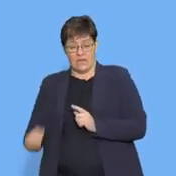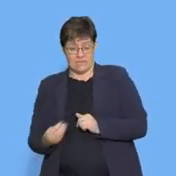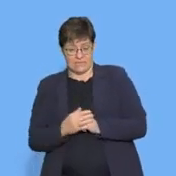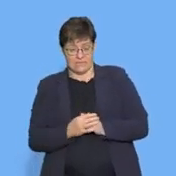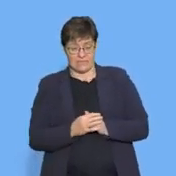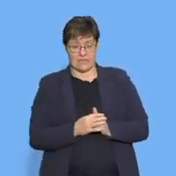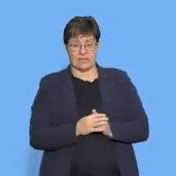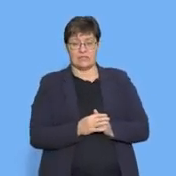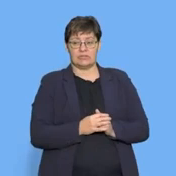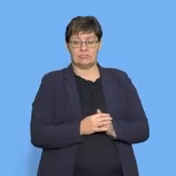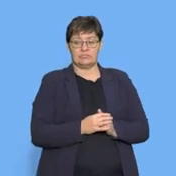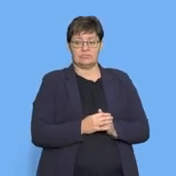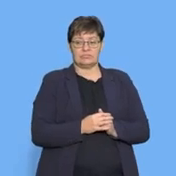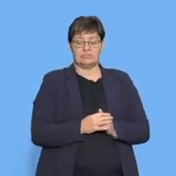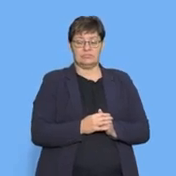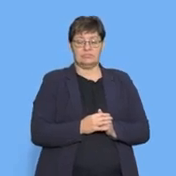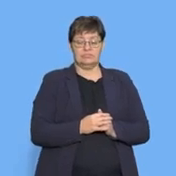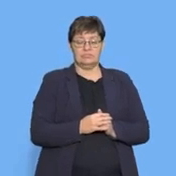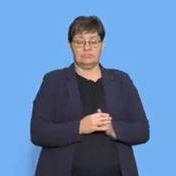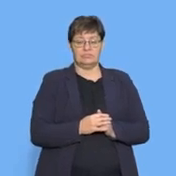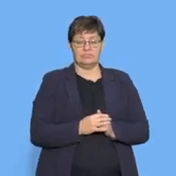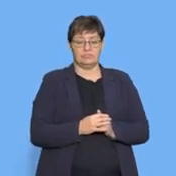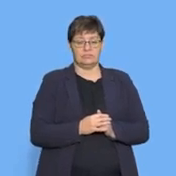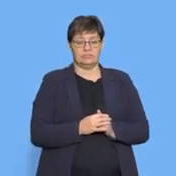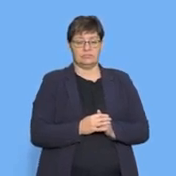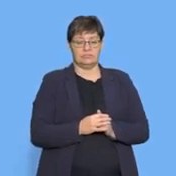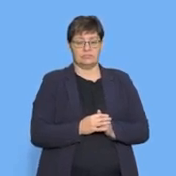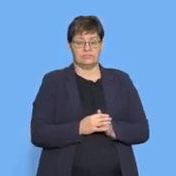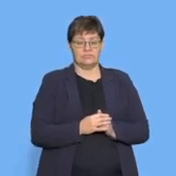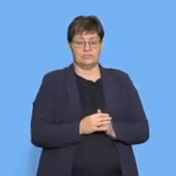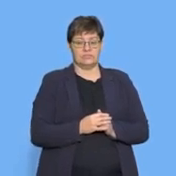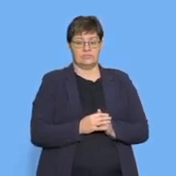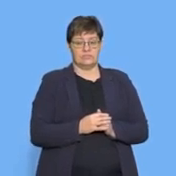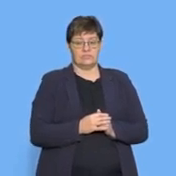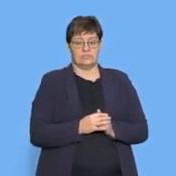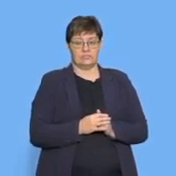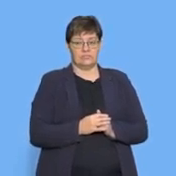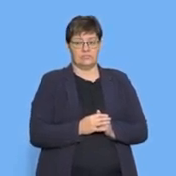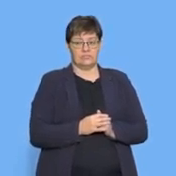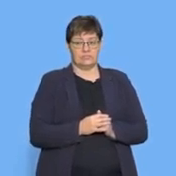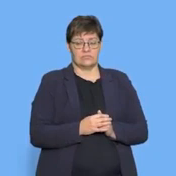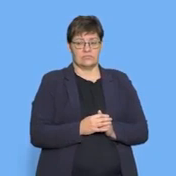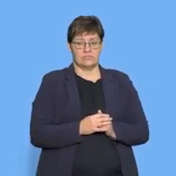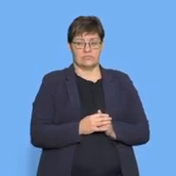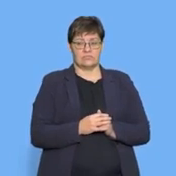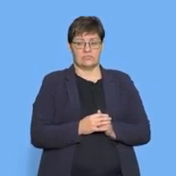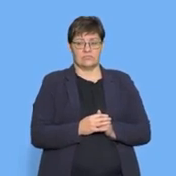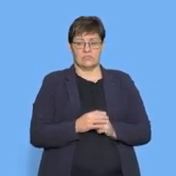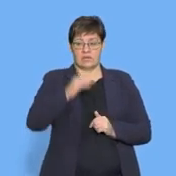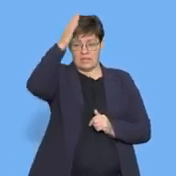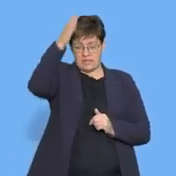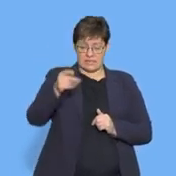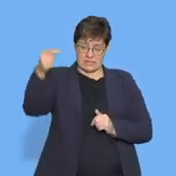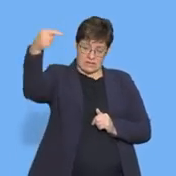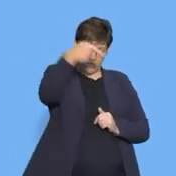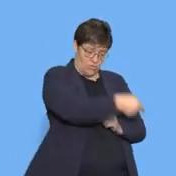other side that we have, and the other side that we have an expression for is going to be an, or it's going to be this across